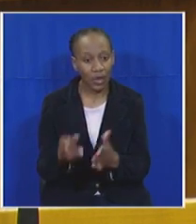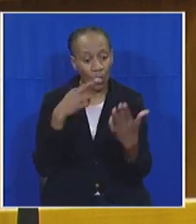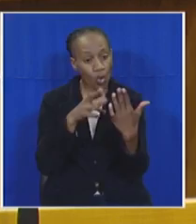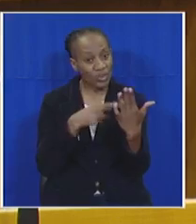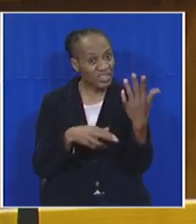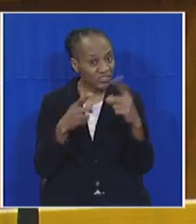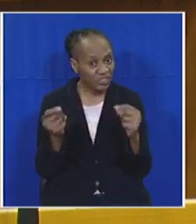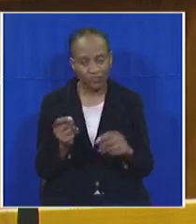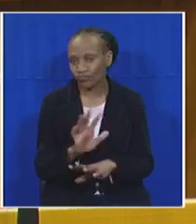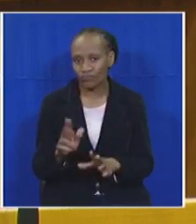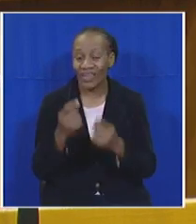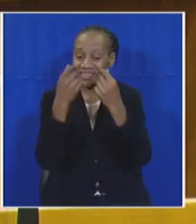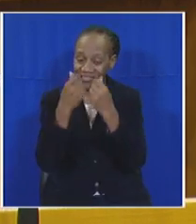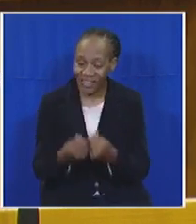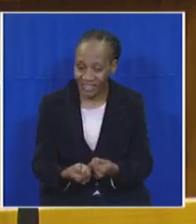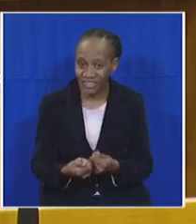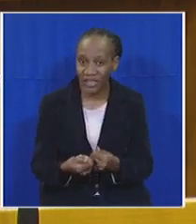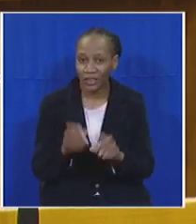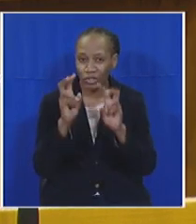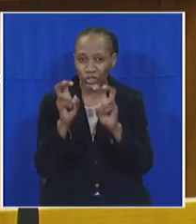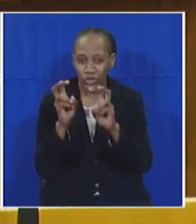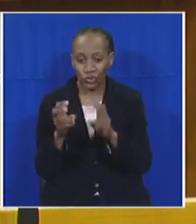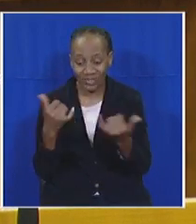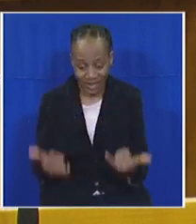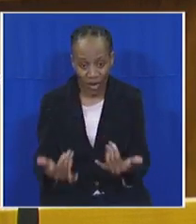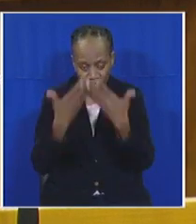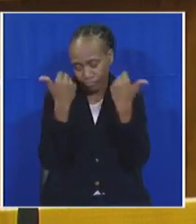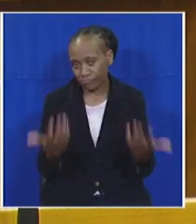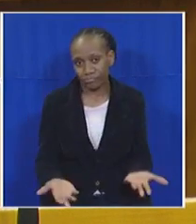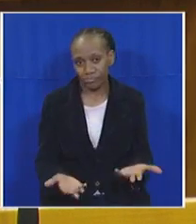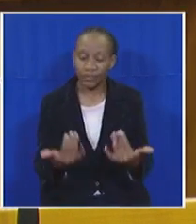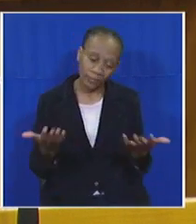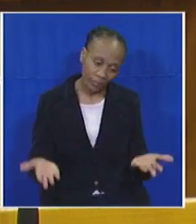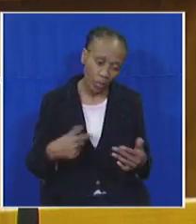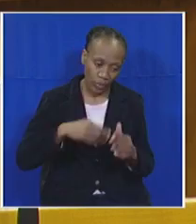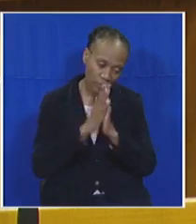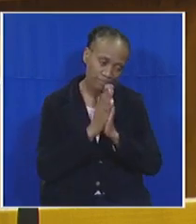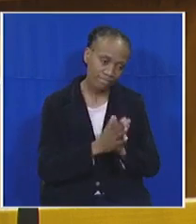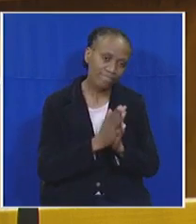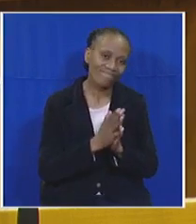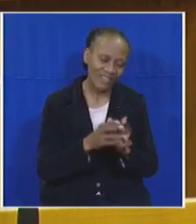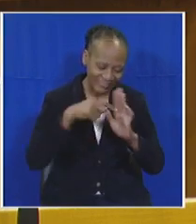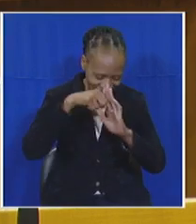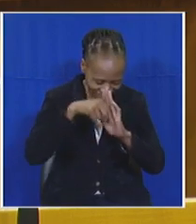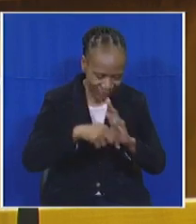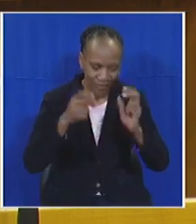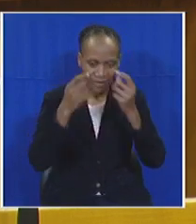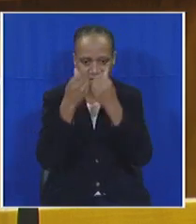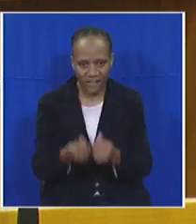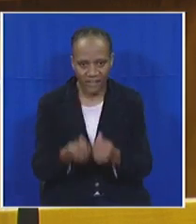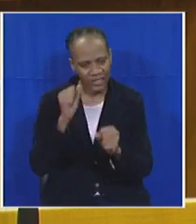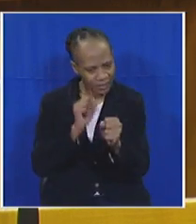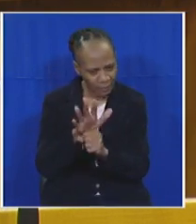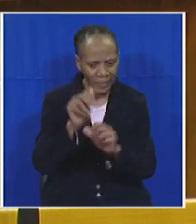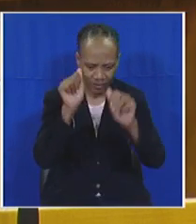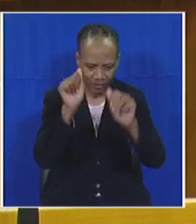the financial implications are in this respect unknown. Therefore, we request that a comprehensive financial impact